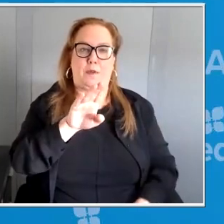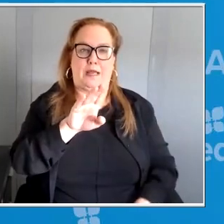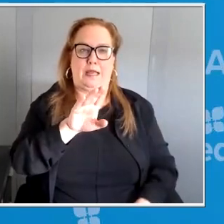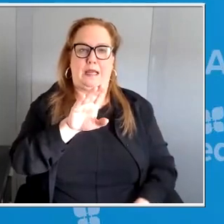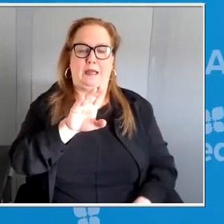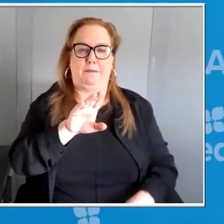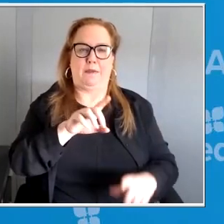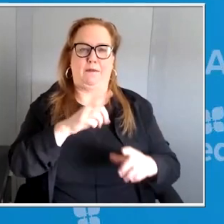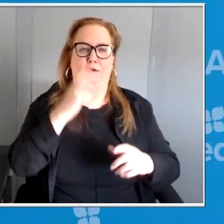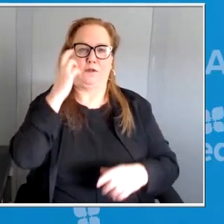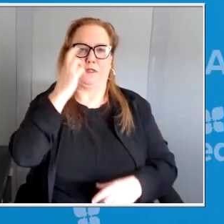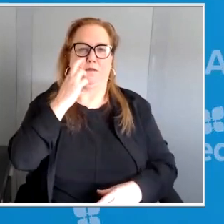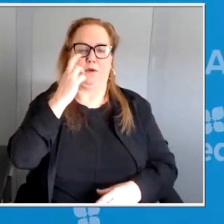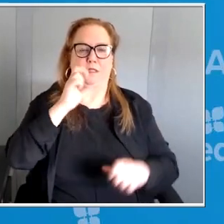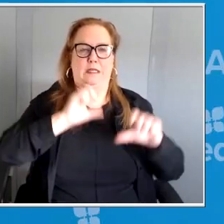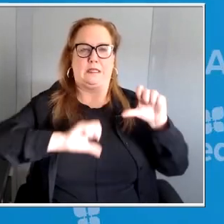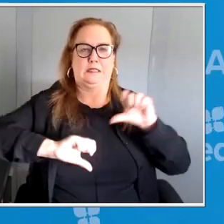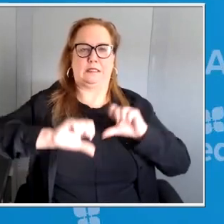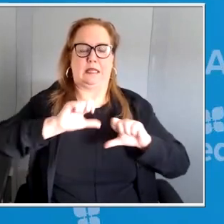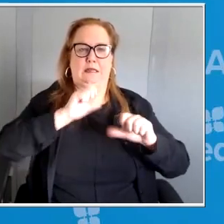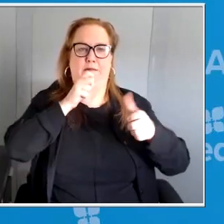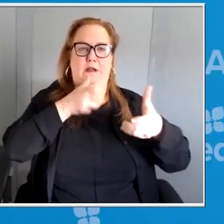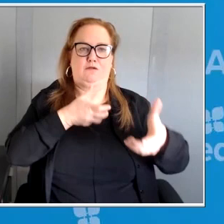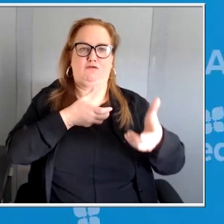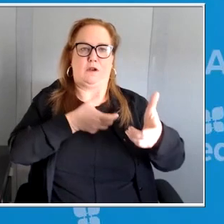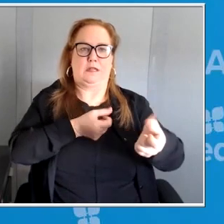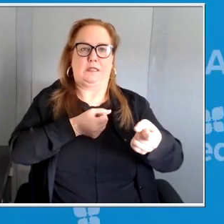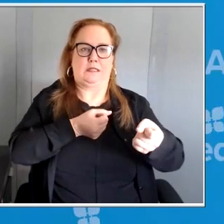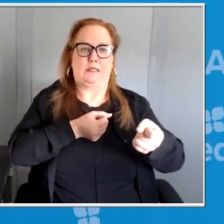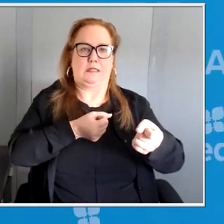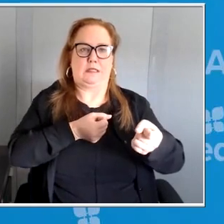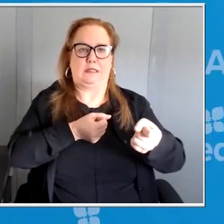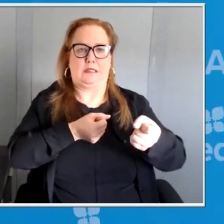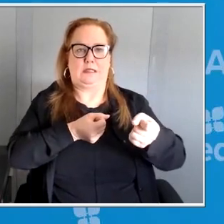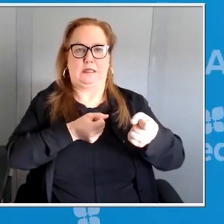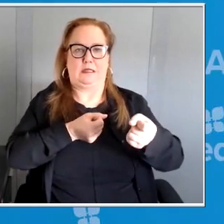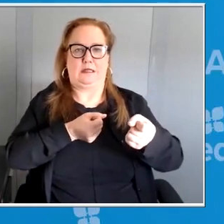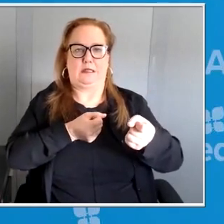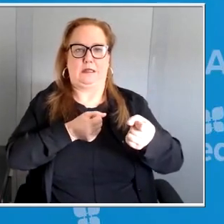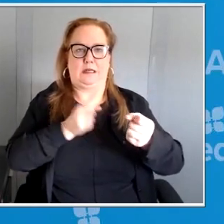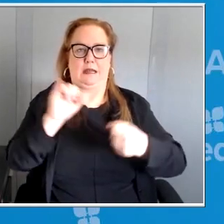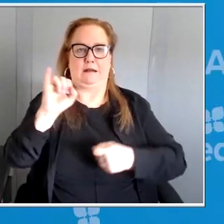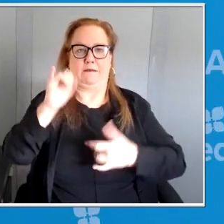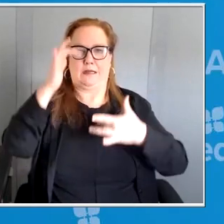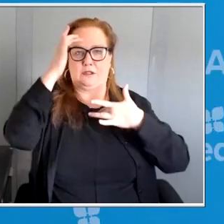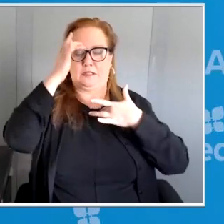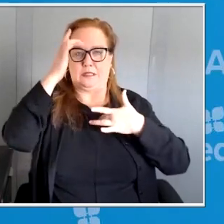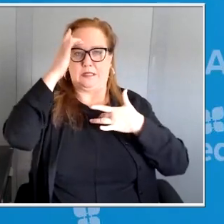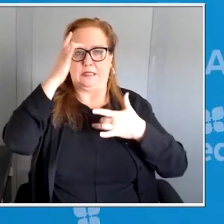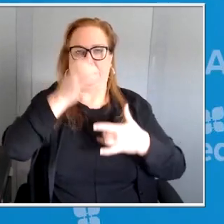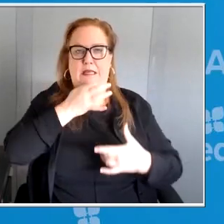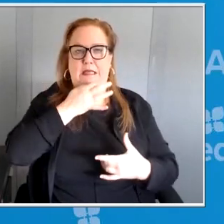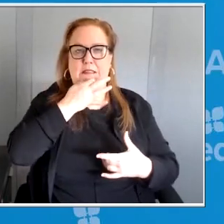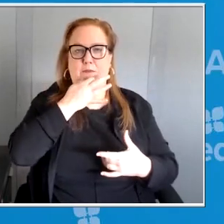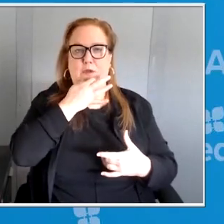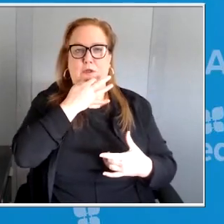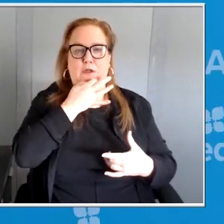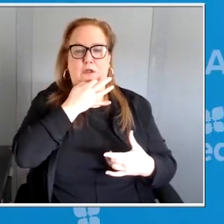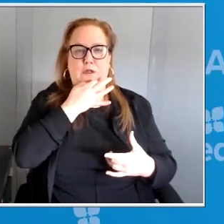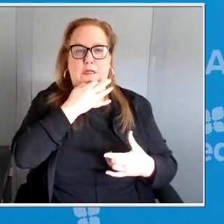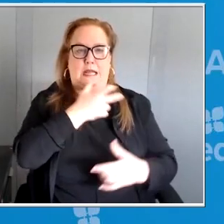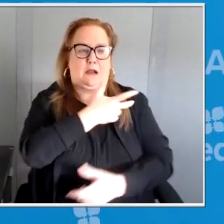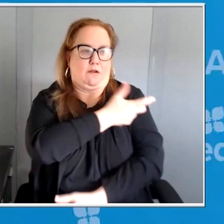some reason, we have this scientific mistrust of our infectious disease experts and our